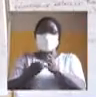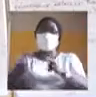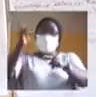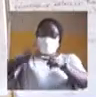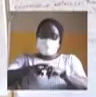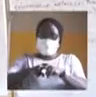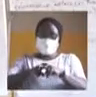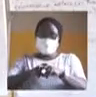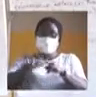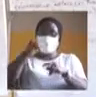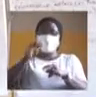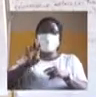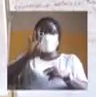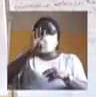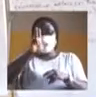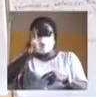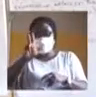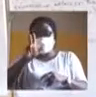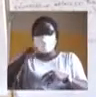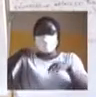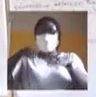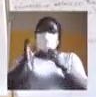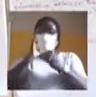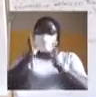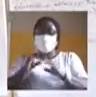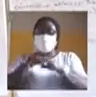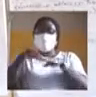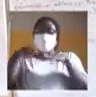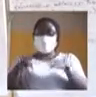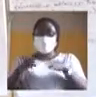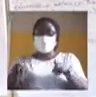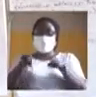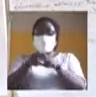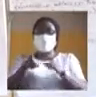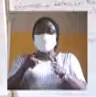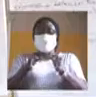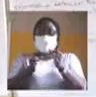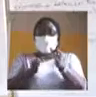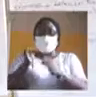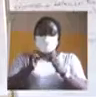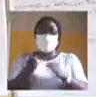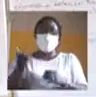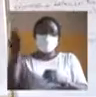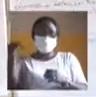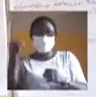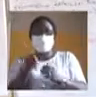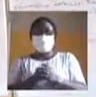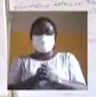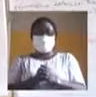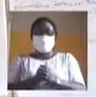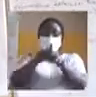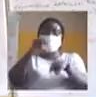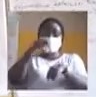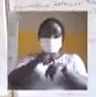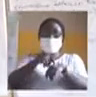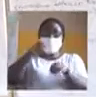are demanded at the same time. In economics, these two commodities are said to be complementary to